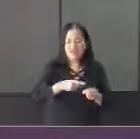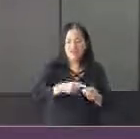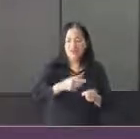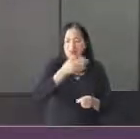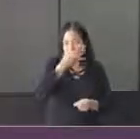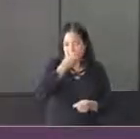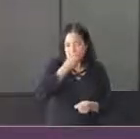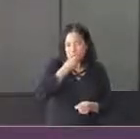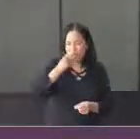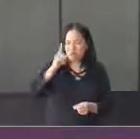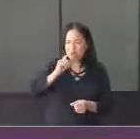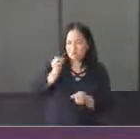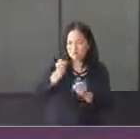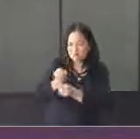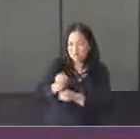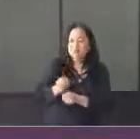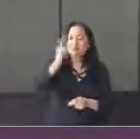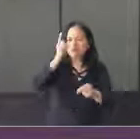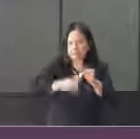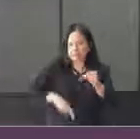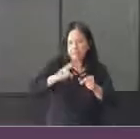in order to create